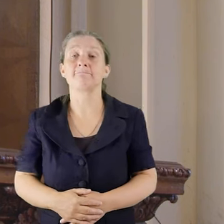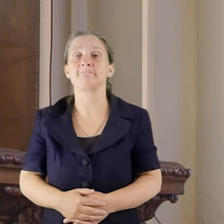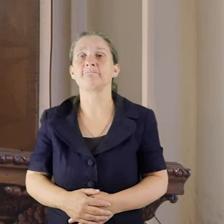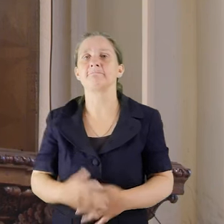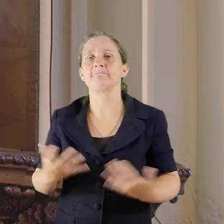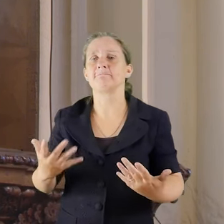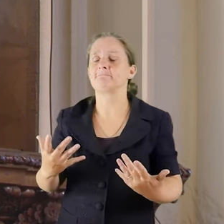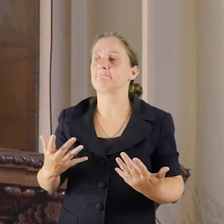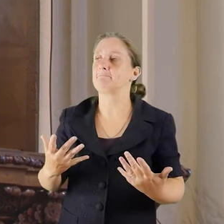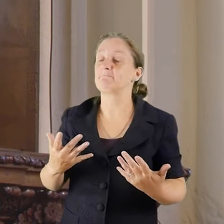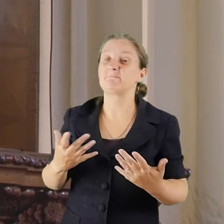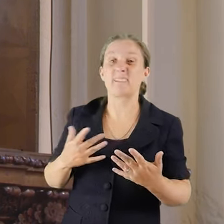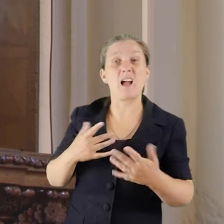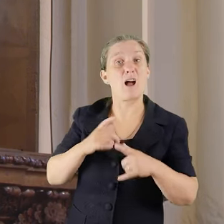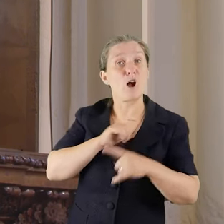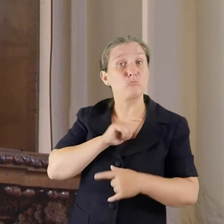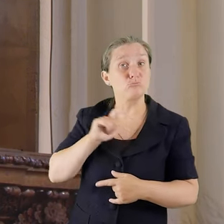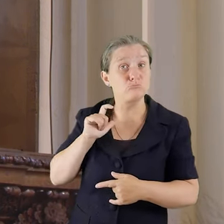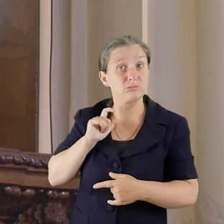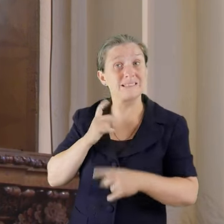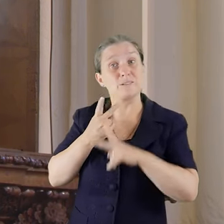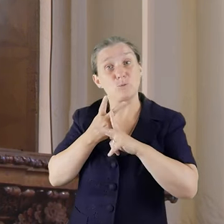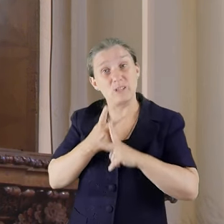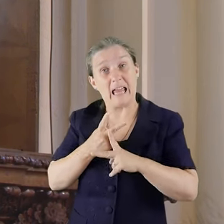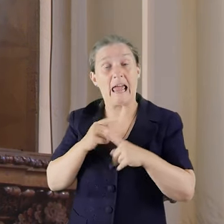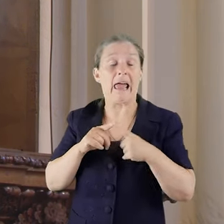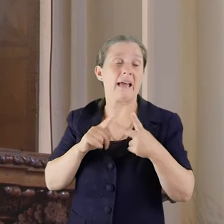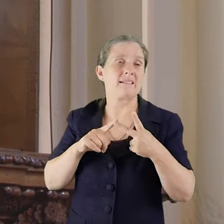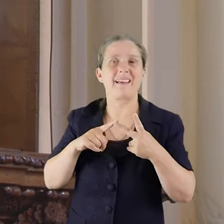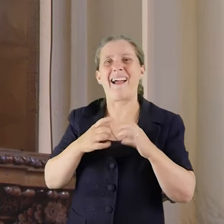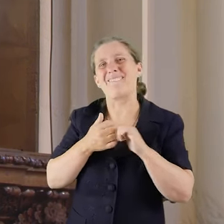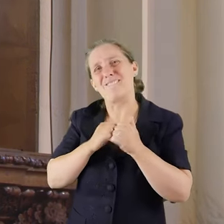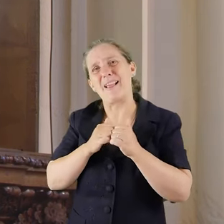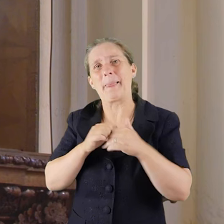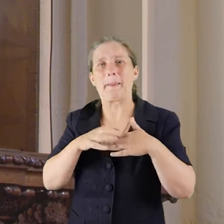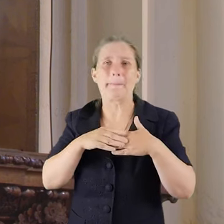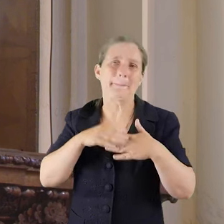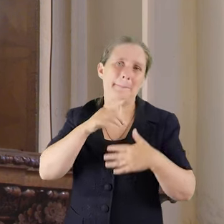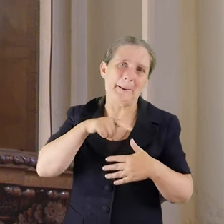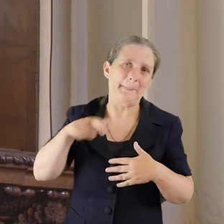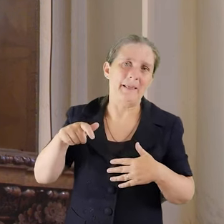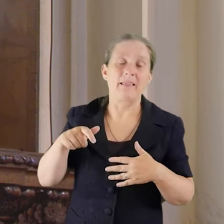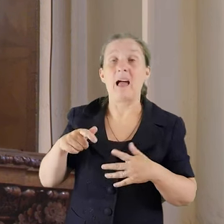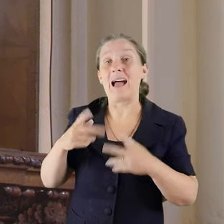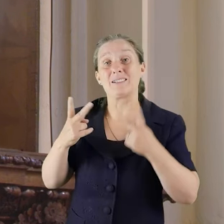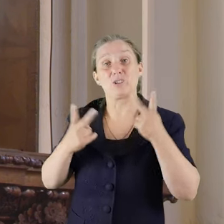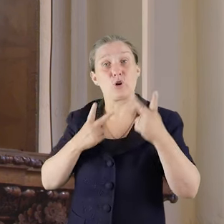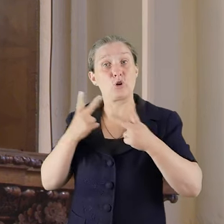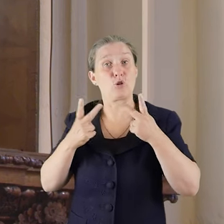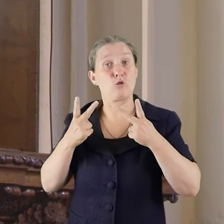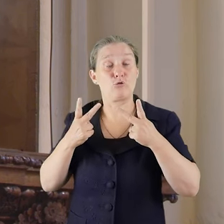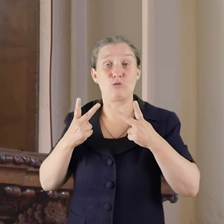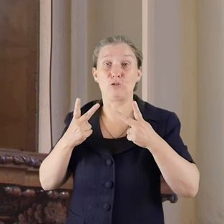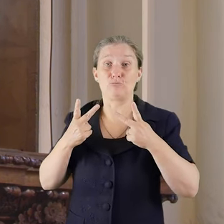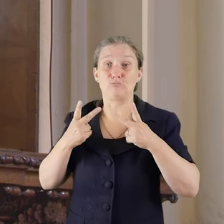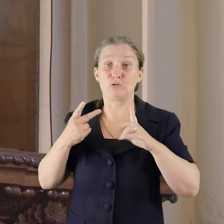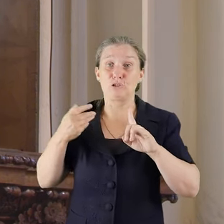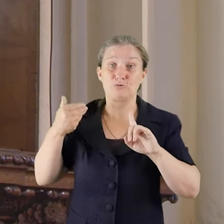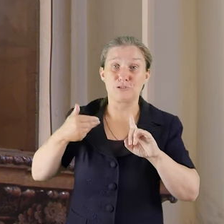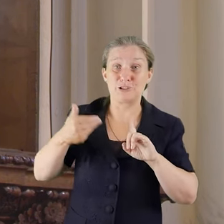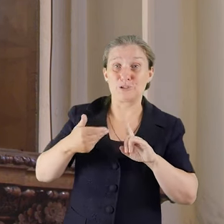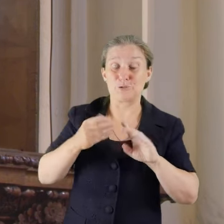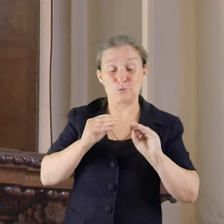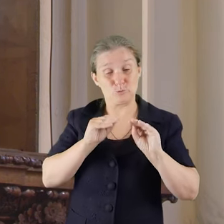After this day, thanks to a caring priest, a community of friendly people, and incidentally, a choral tradition that taught him to